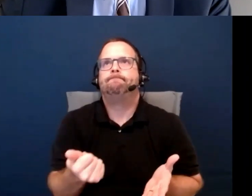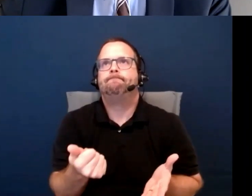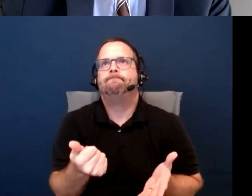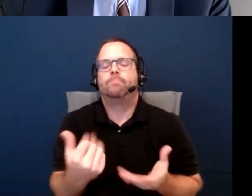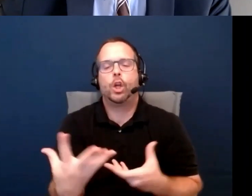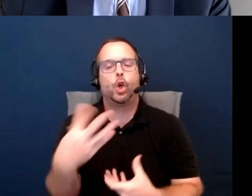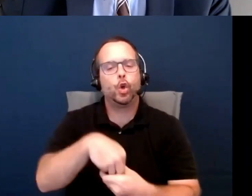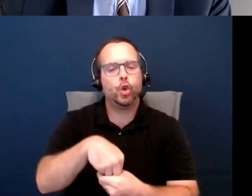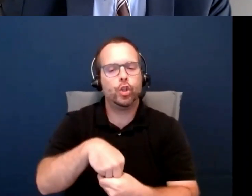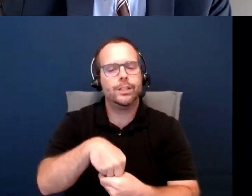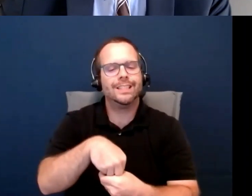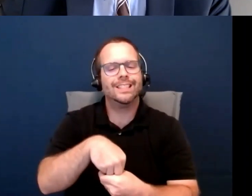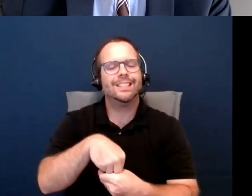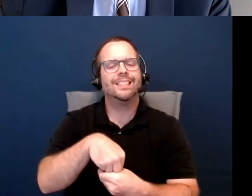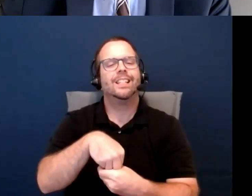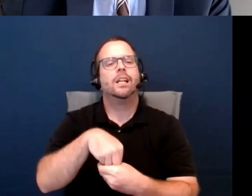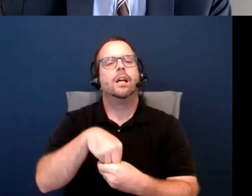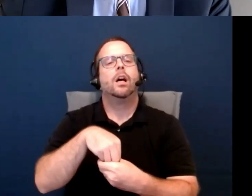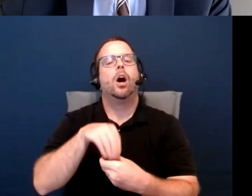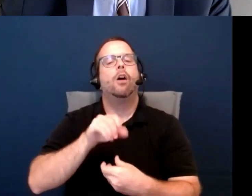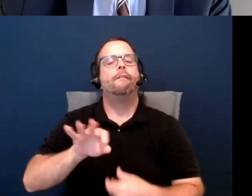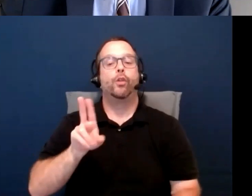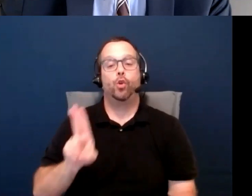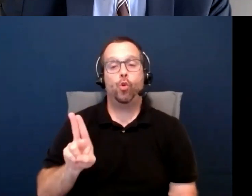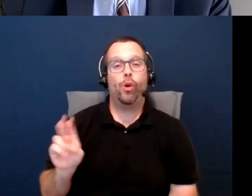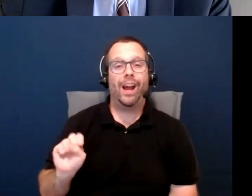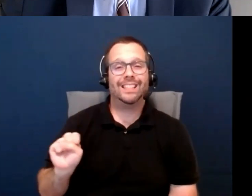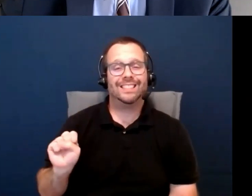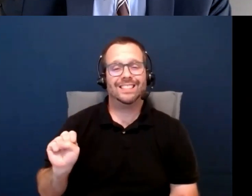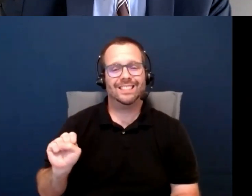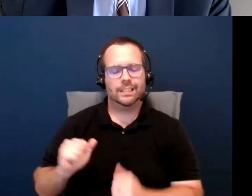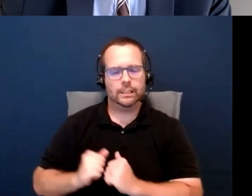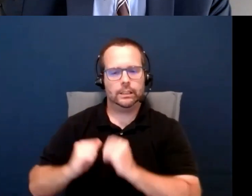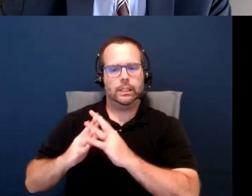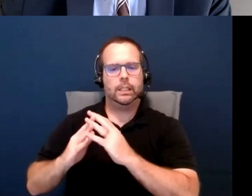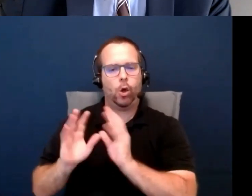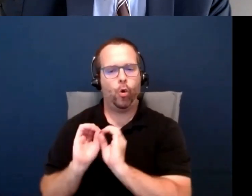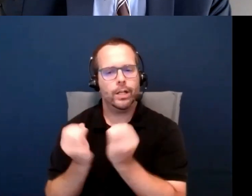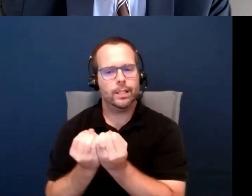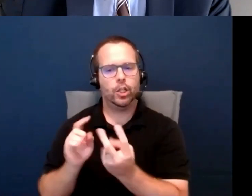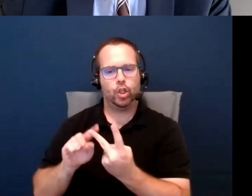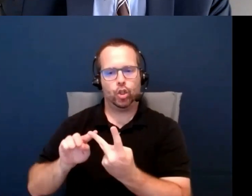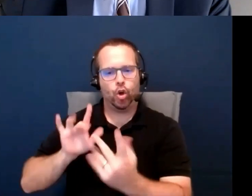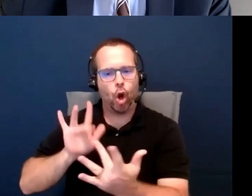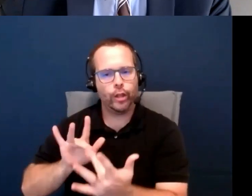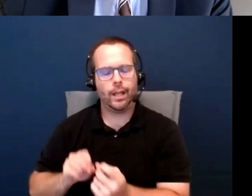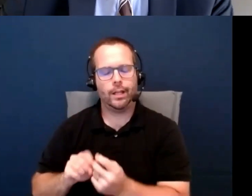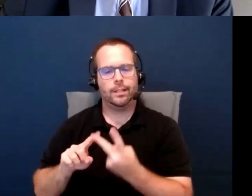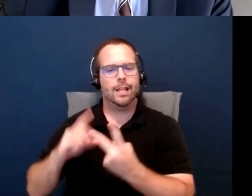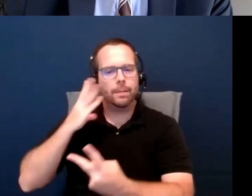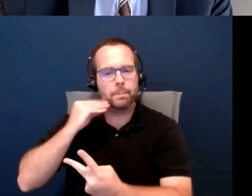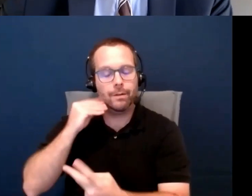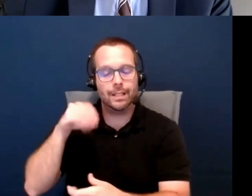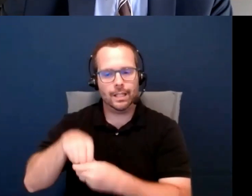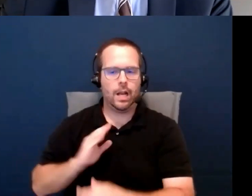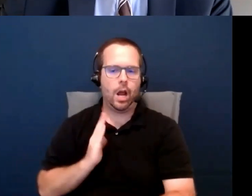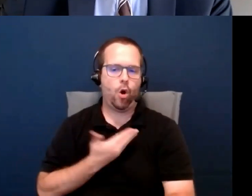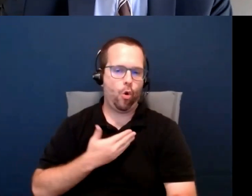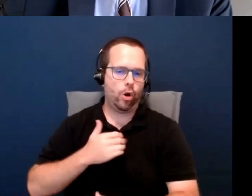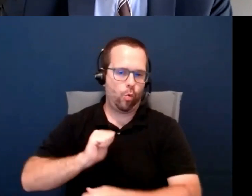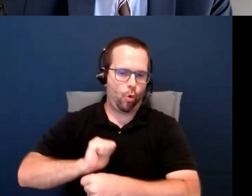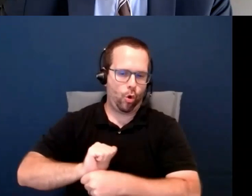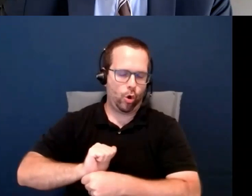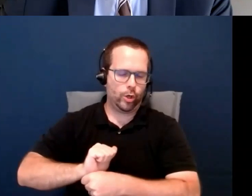U.S. institutions, contexts, and learning experience in our work. So, George, what would you say in answer to that